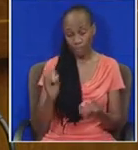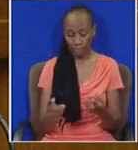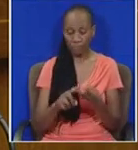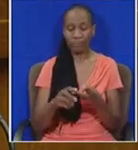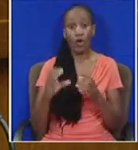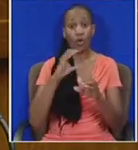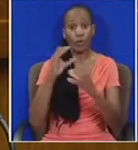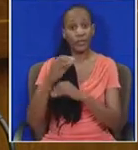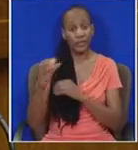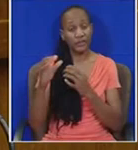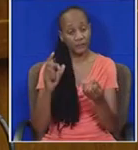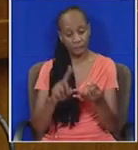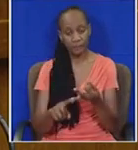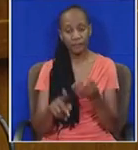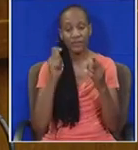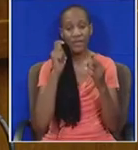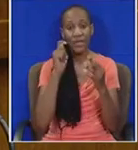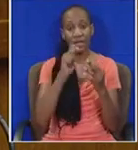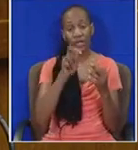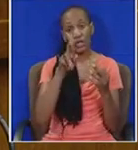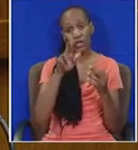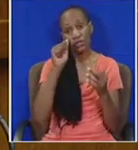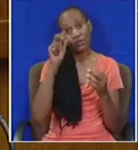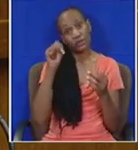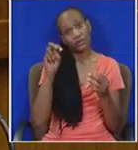in communication, Transnet in transport.